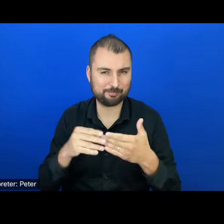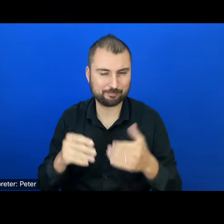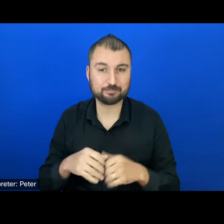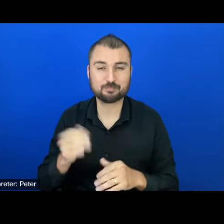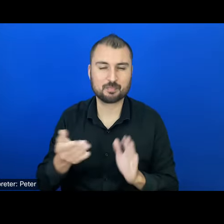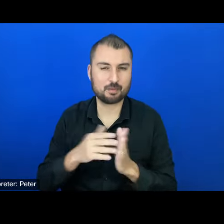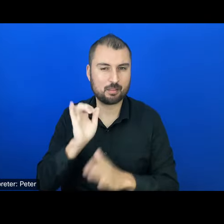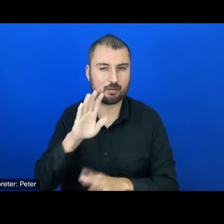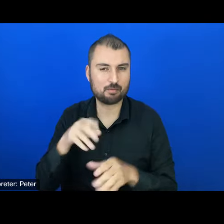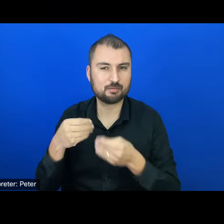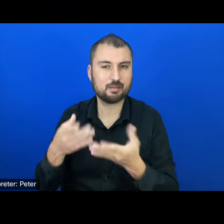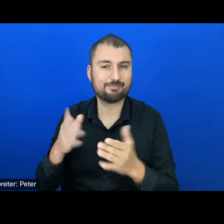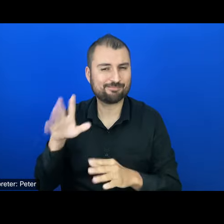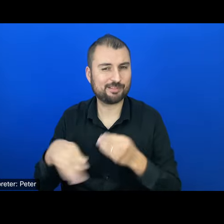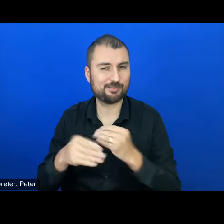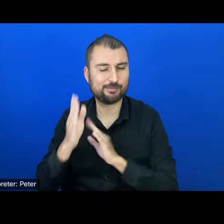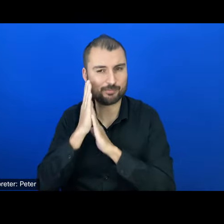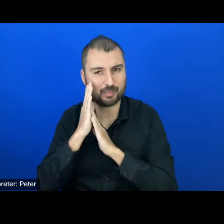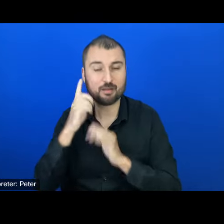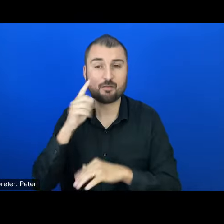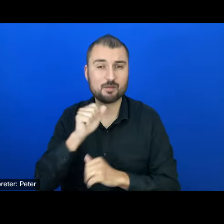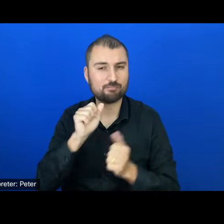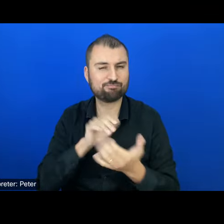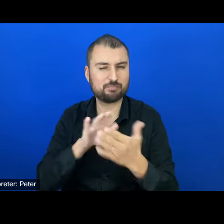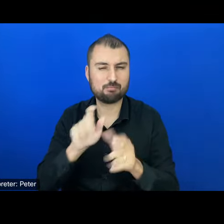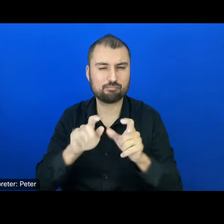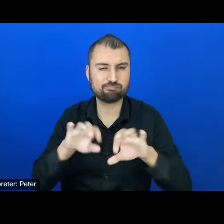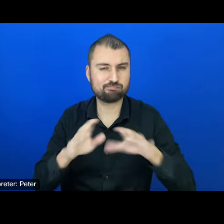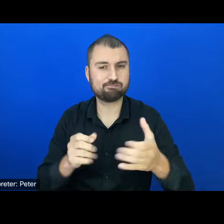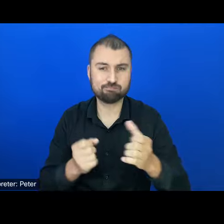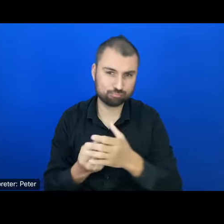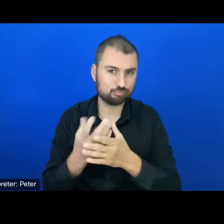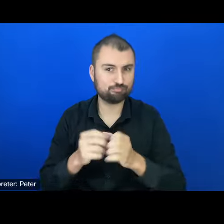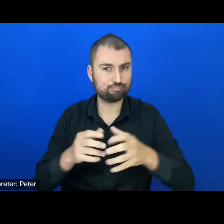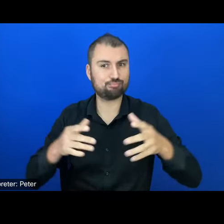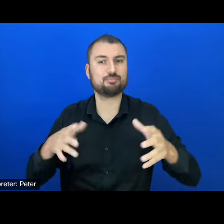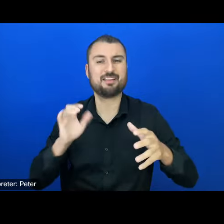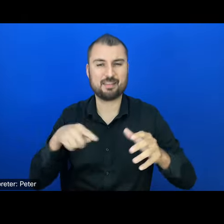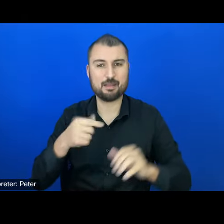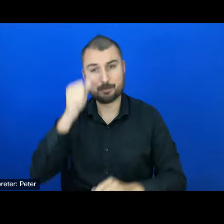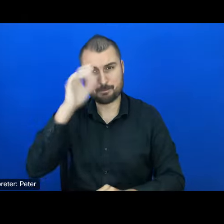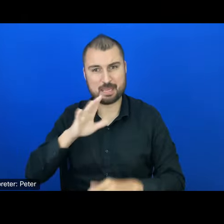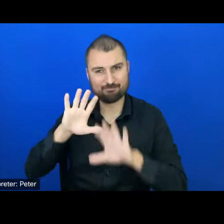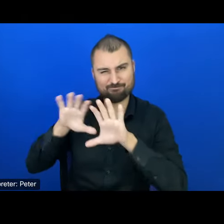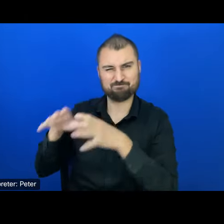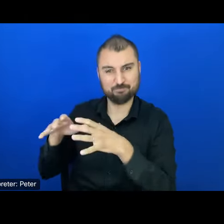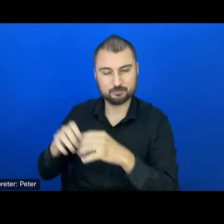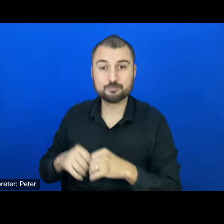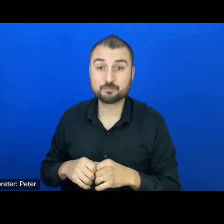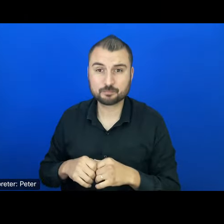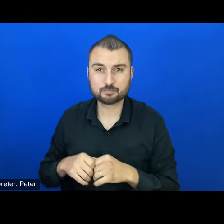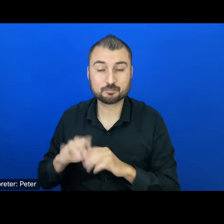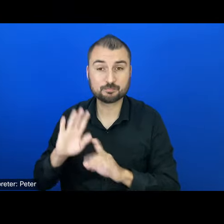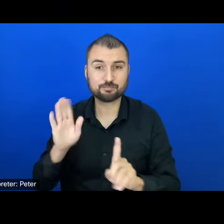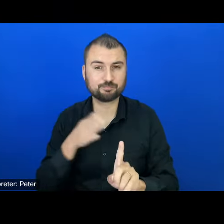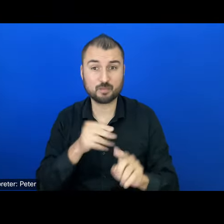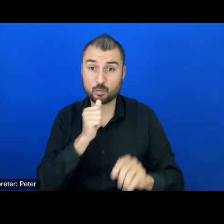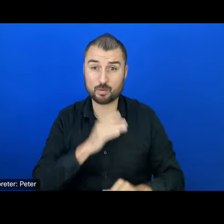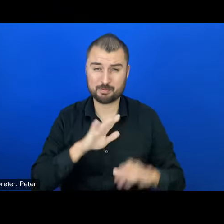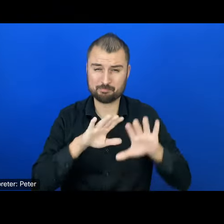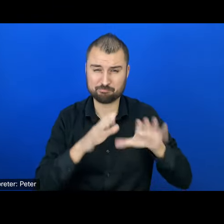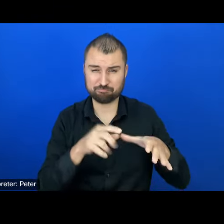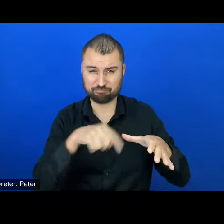Again, that will give us some additional beds to address the population growth that we're experiencing on the male side. Specific to the female population, we have